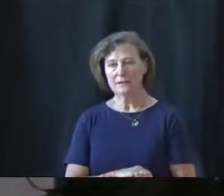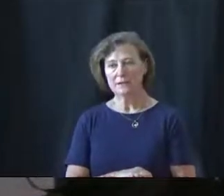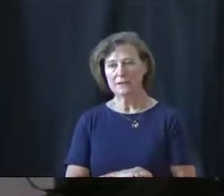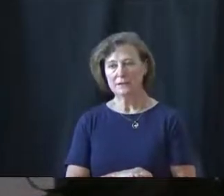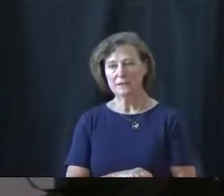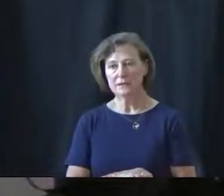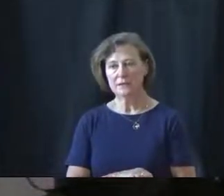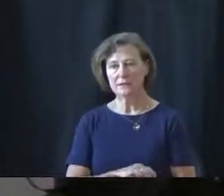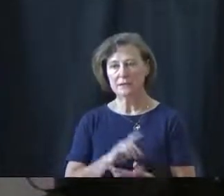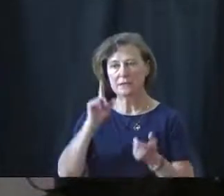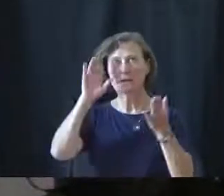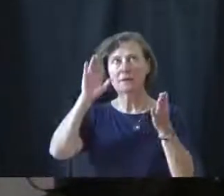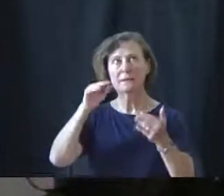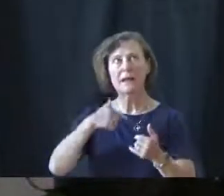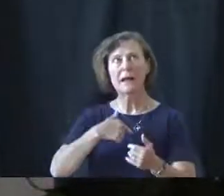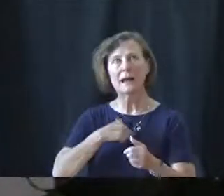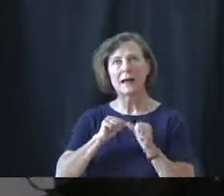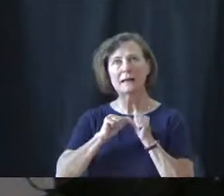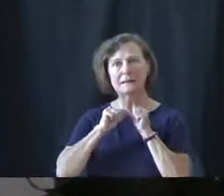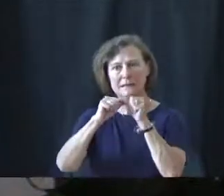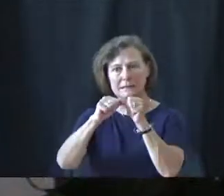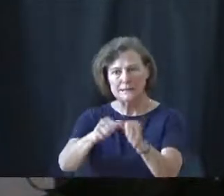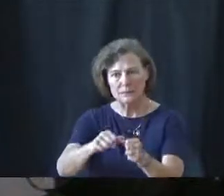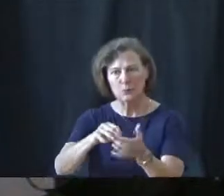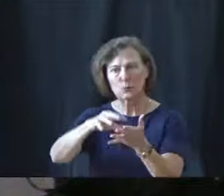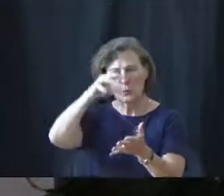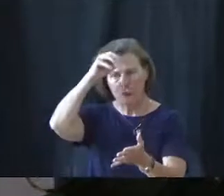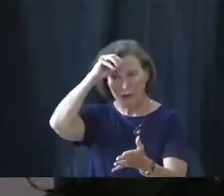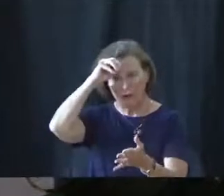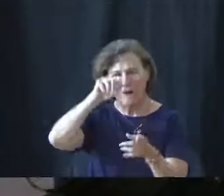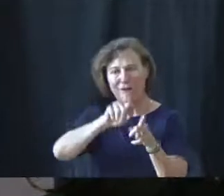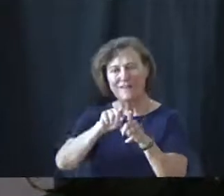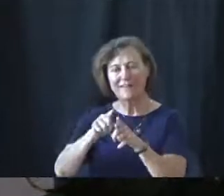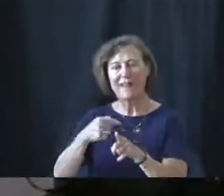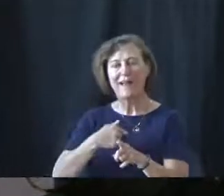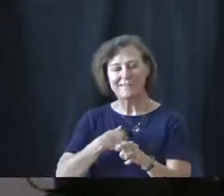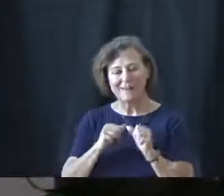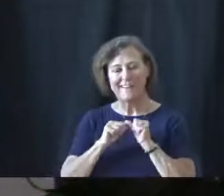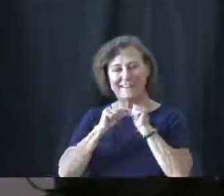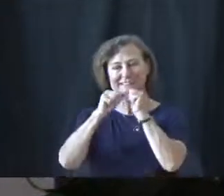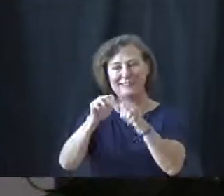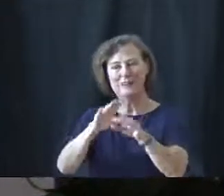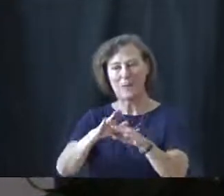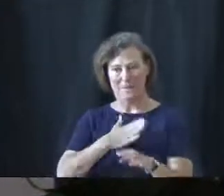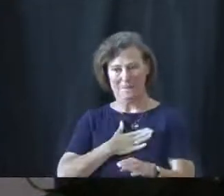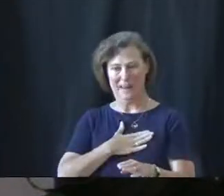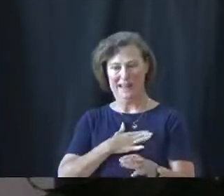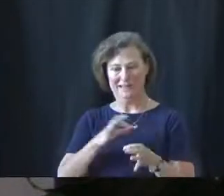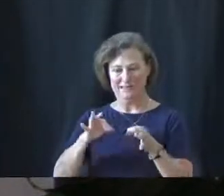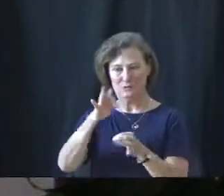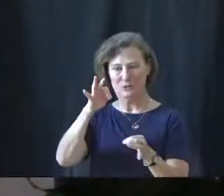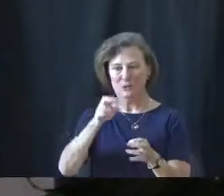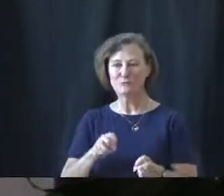May I continue to learn this as I continue on my spiritual journey.